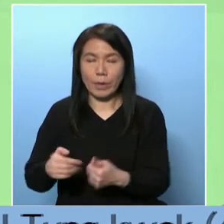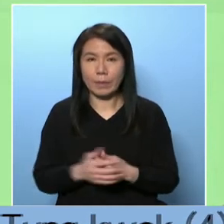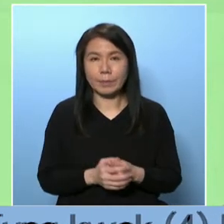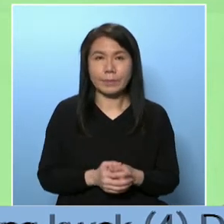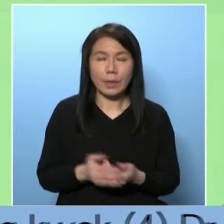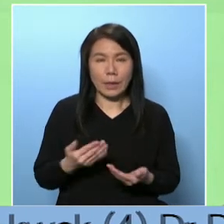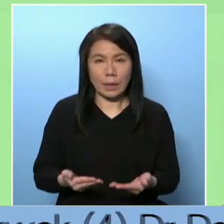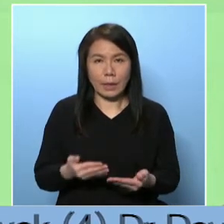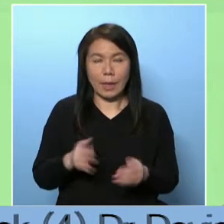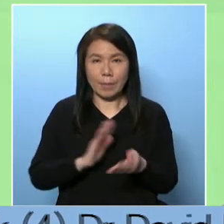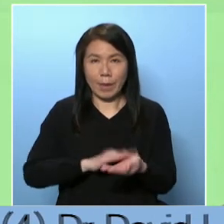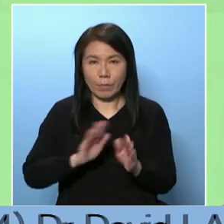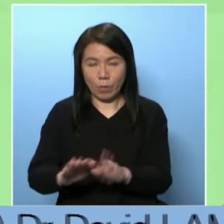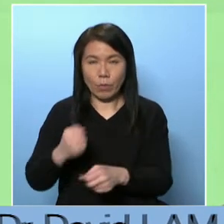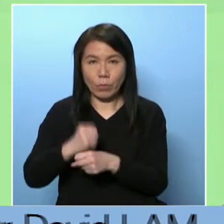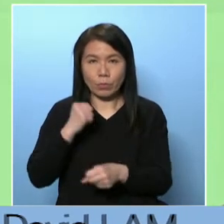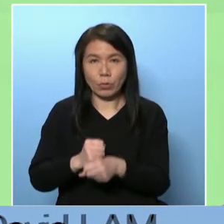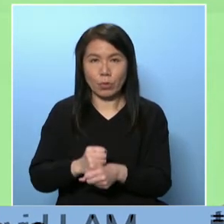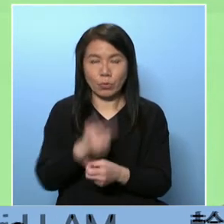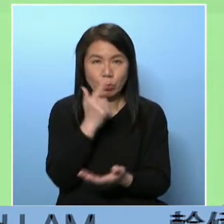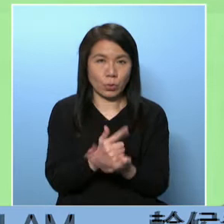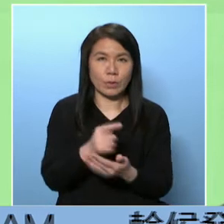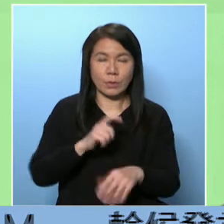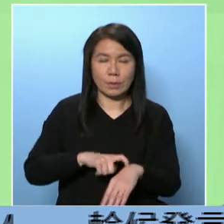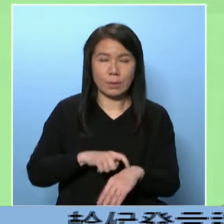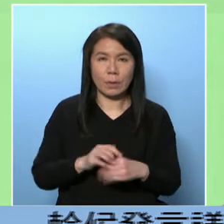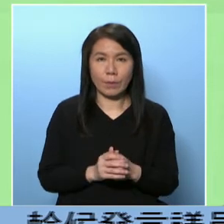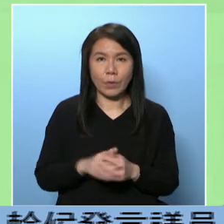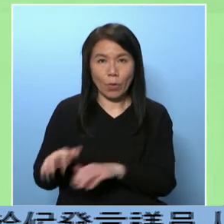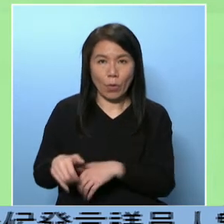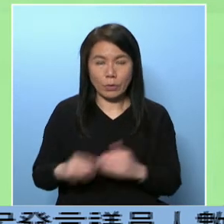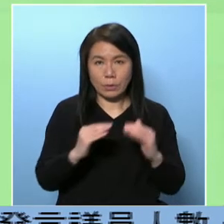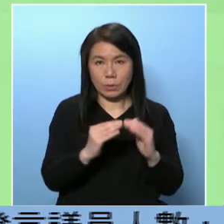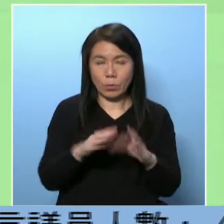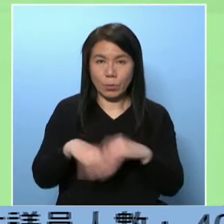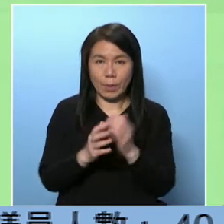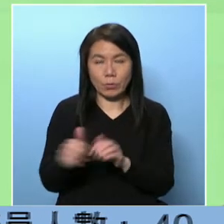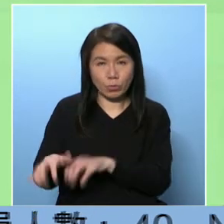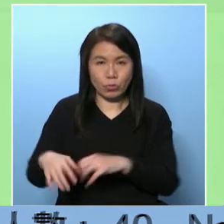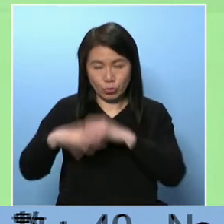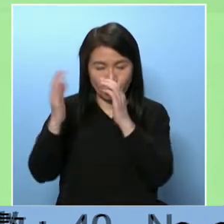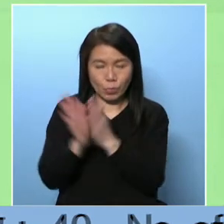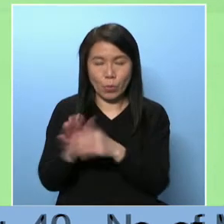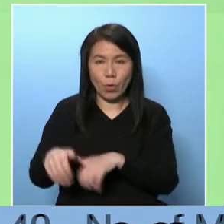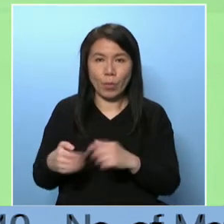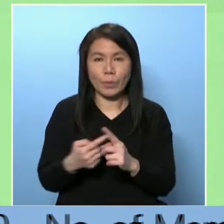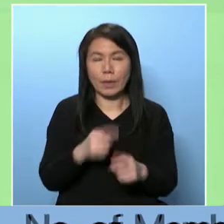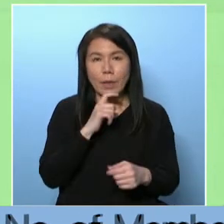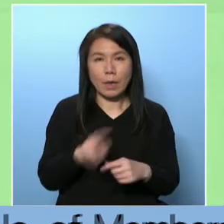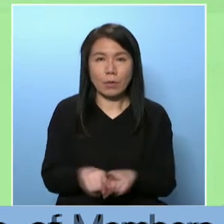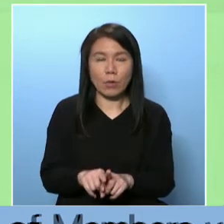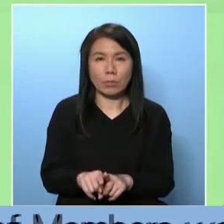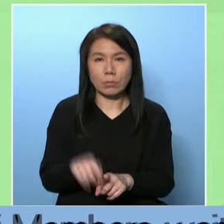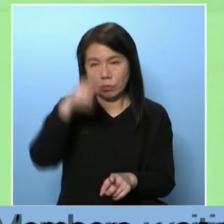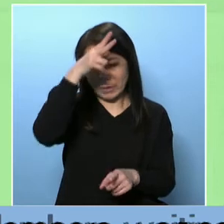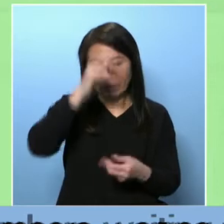heroes. And the current work has now reached a critical stage, and therefore, the Hung Yi Kok and all the